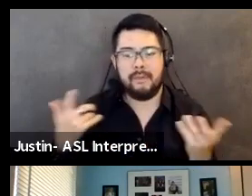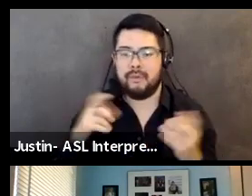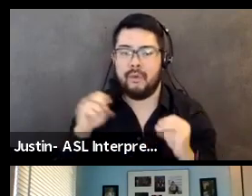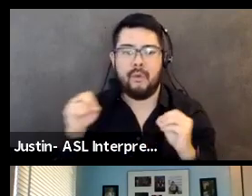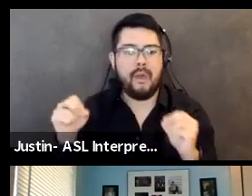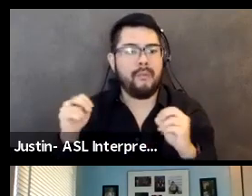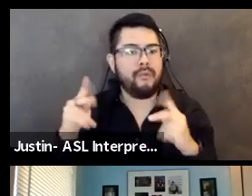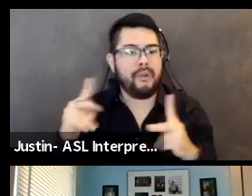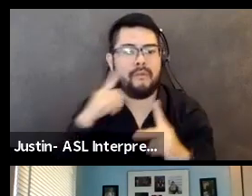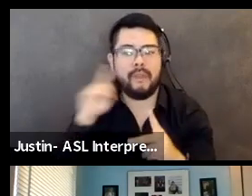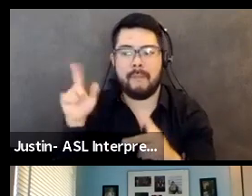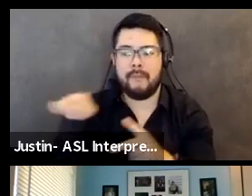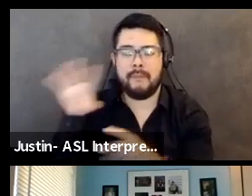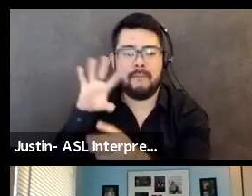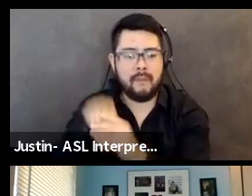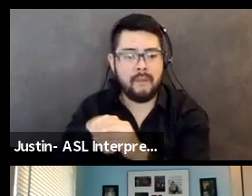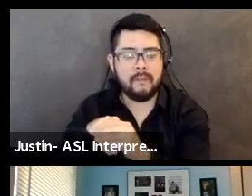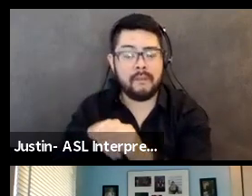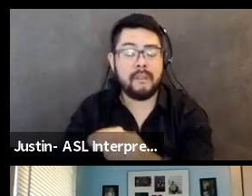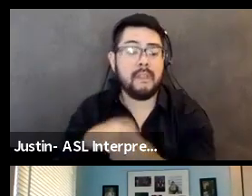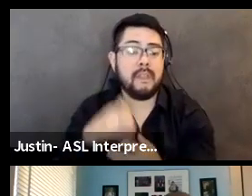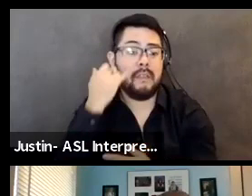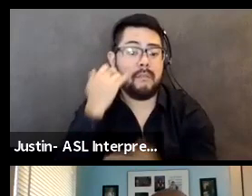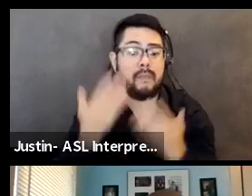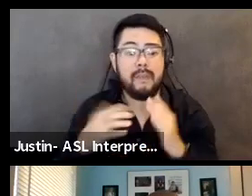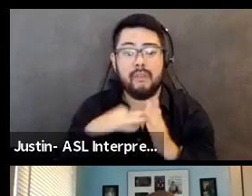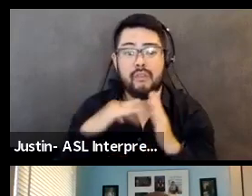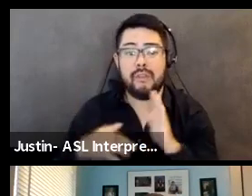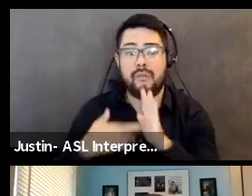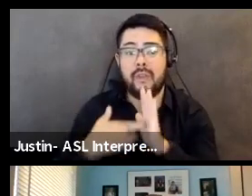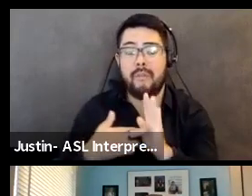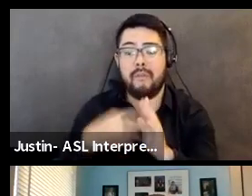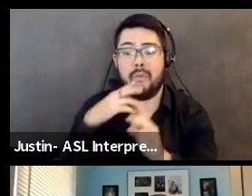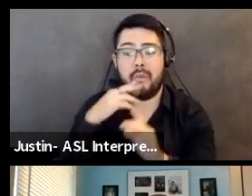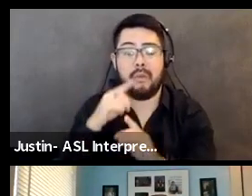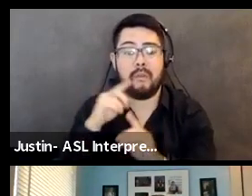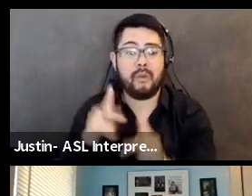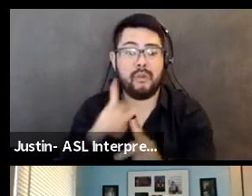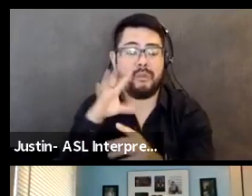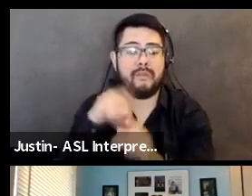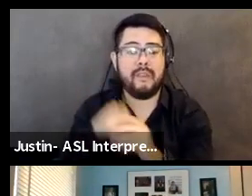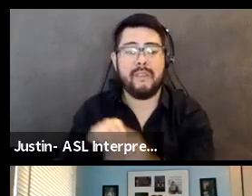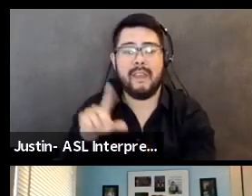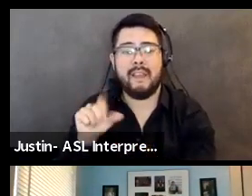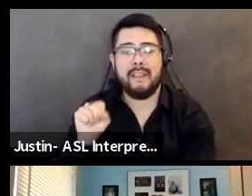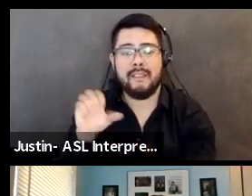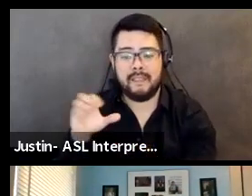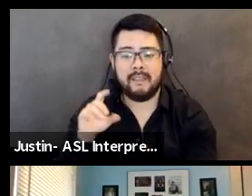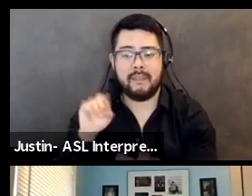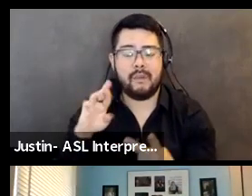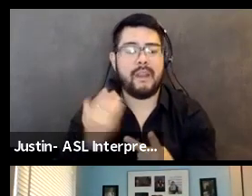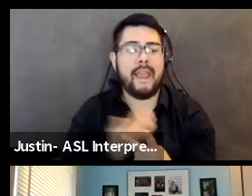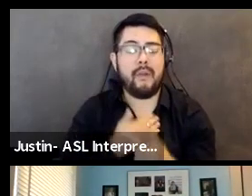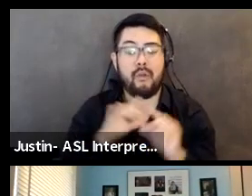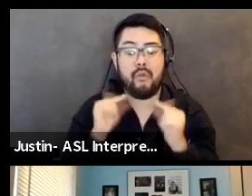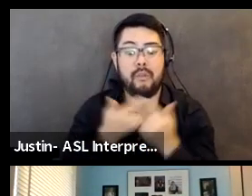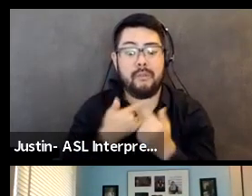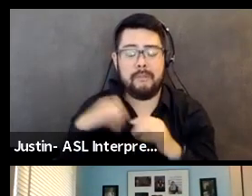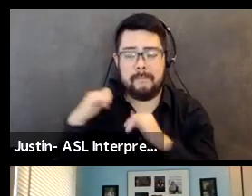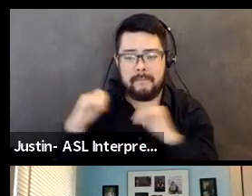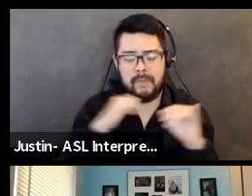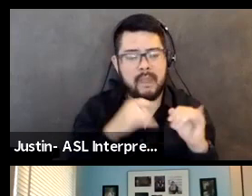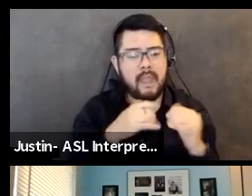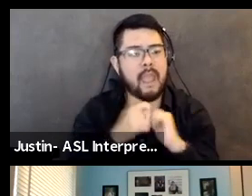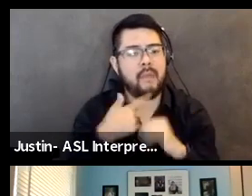the process either through a student rep on the lsc or via survey or focus groups or other ways to really authentically